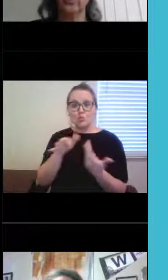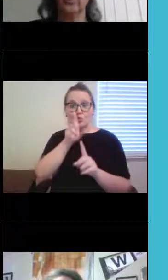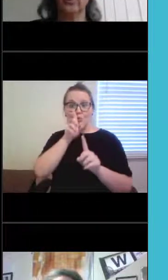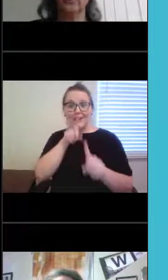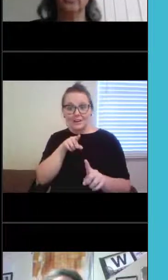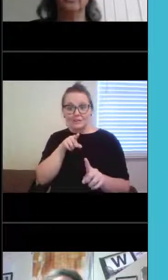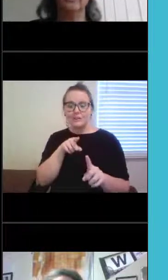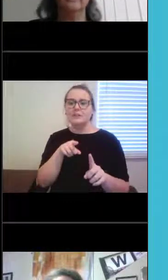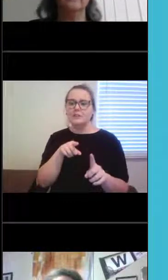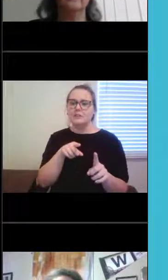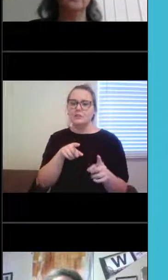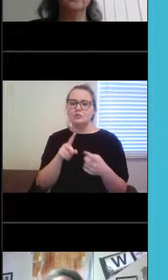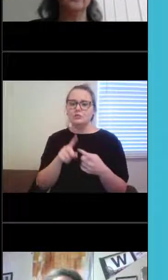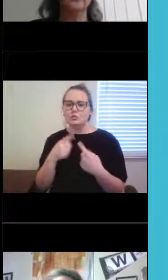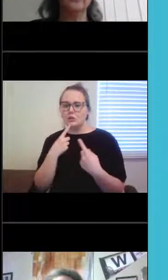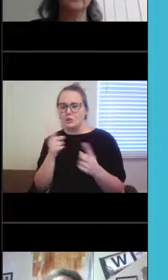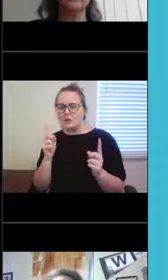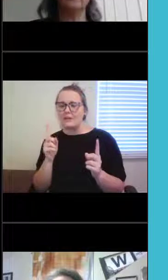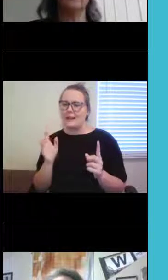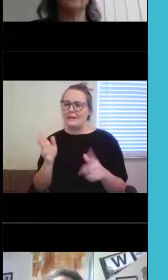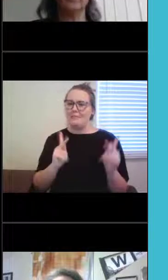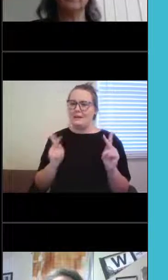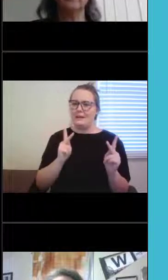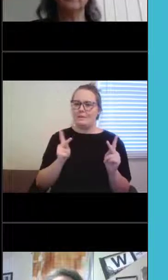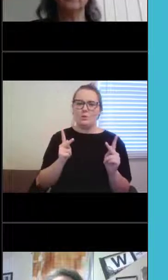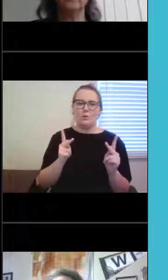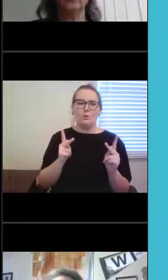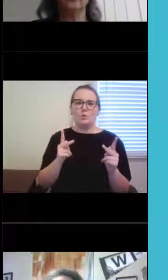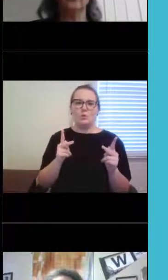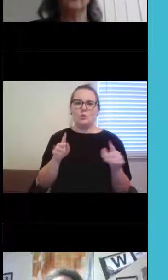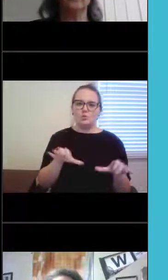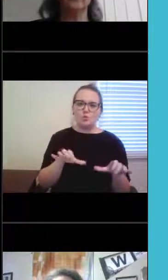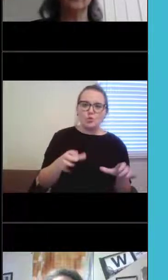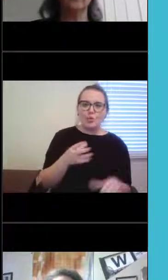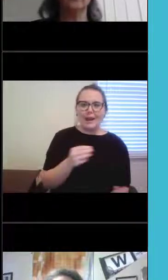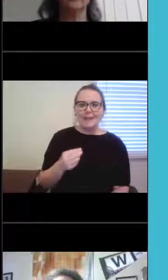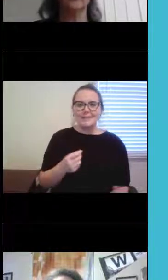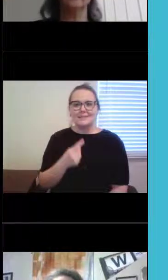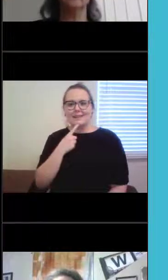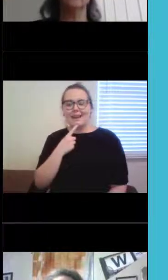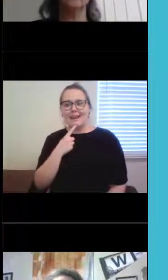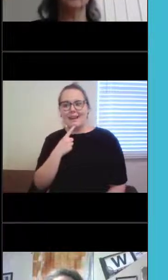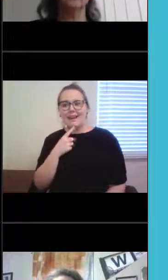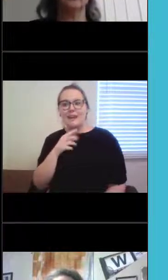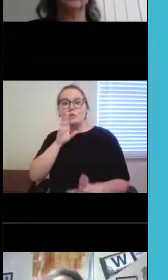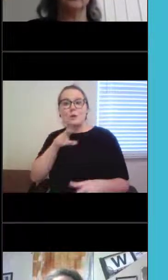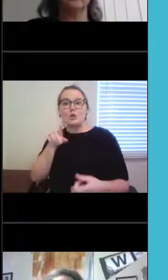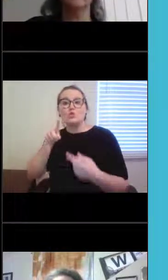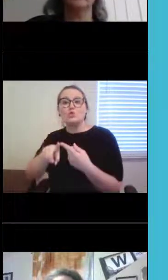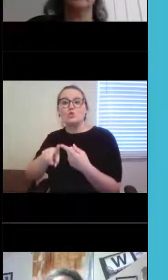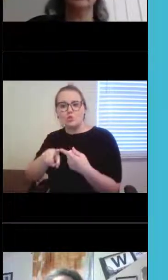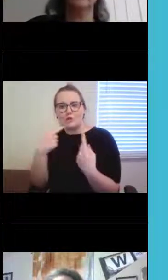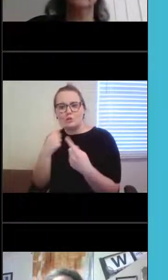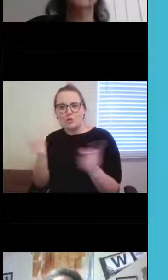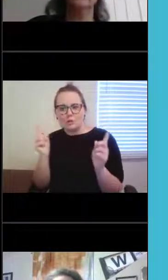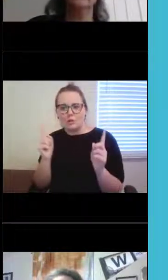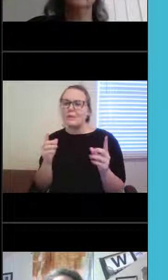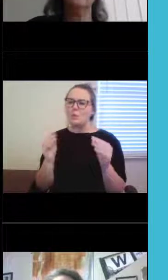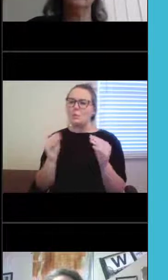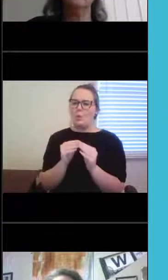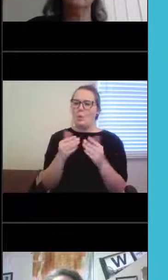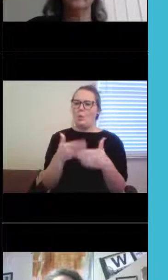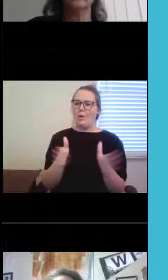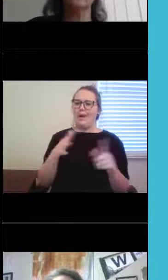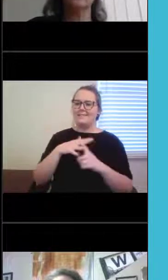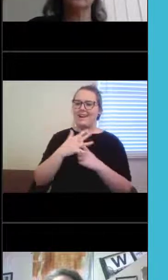to disclosures as things people do and say in response to disclosures of sexual assault, but obviously there's a much wider context here,